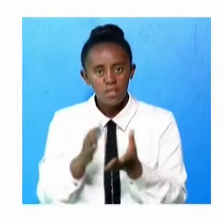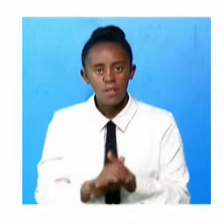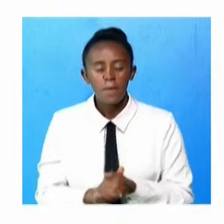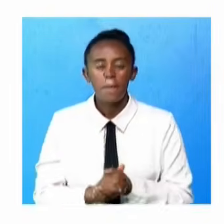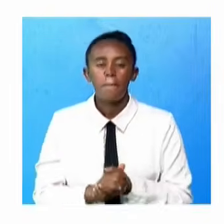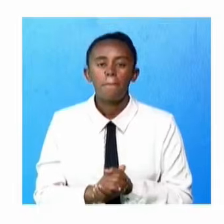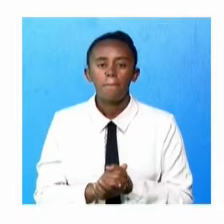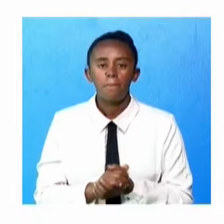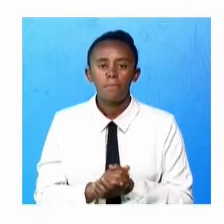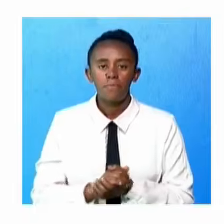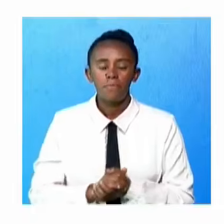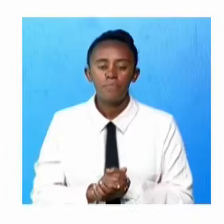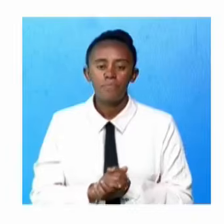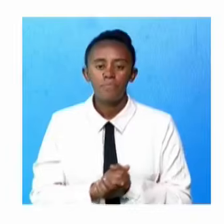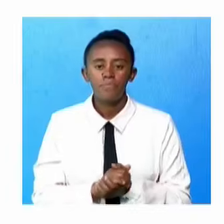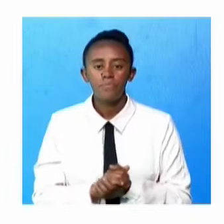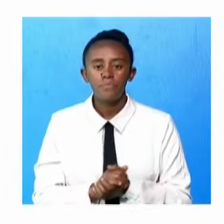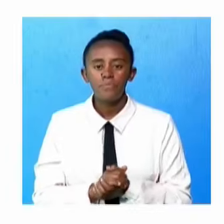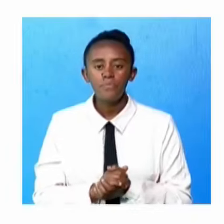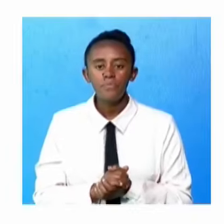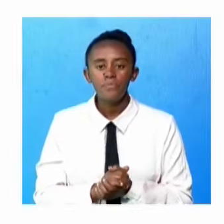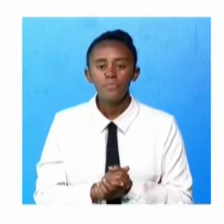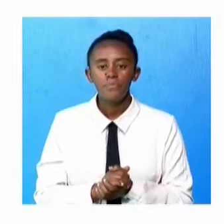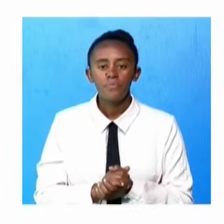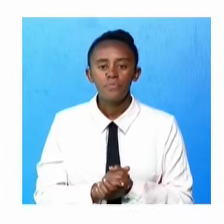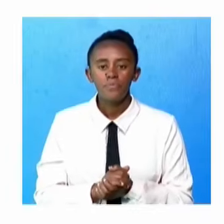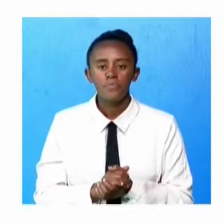at it. Who is